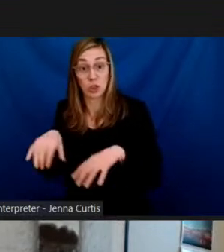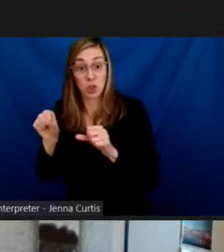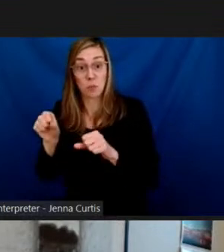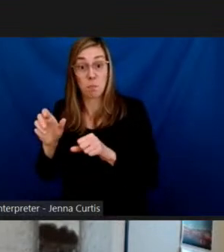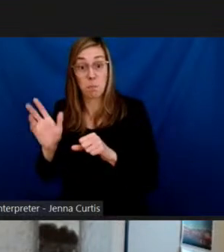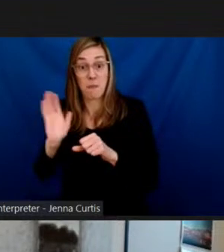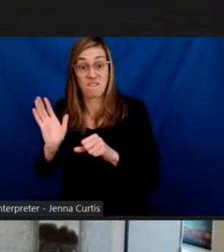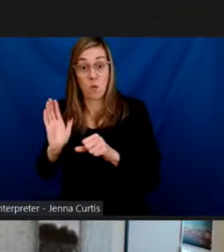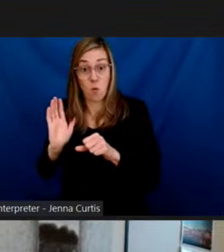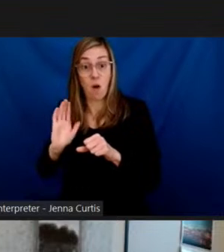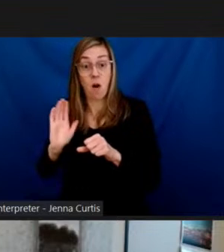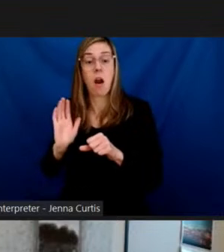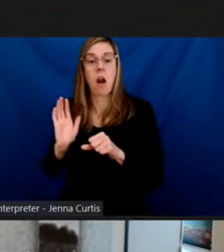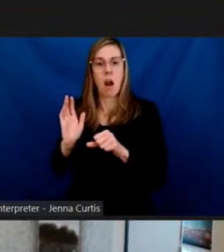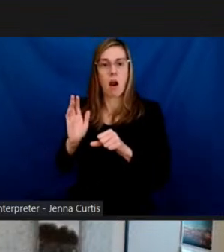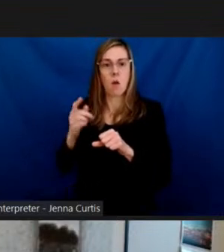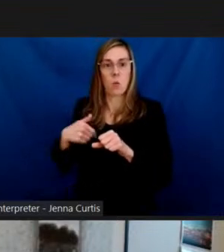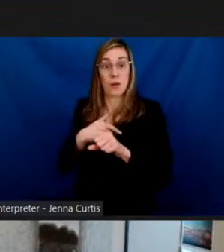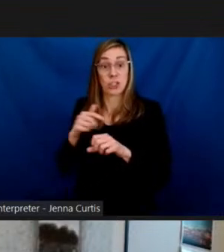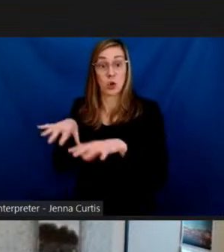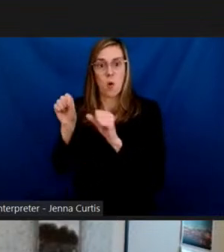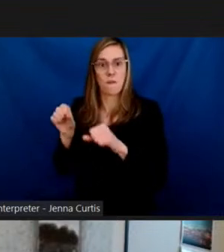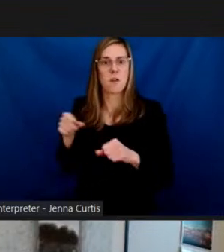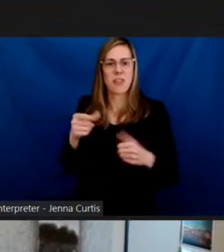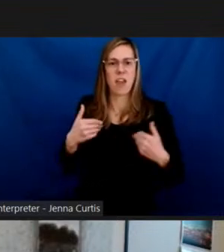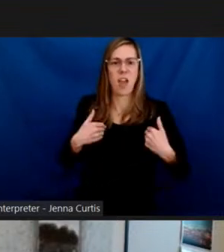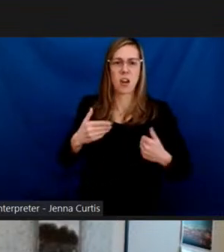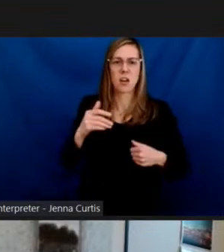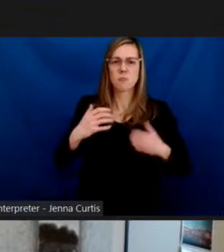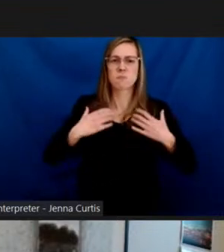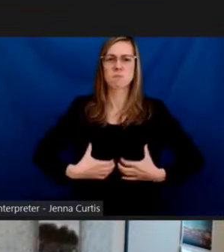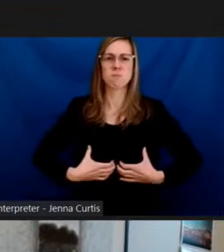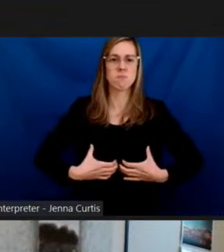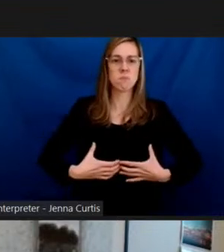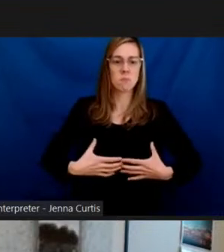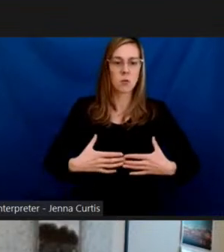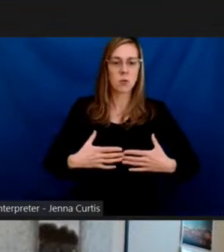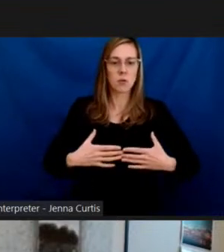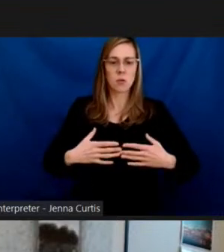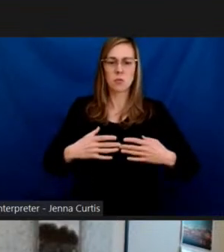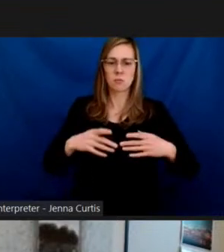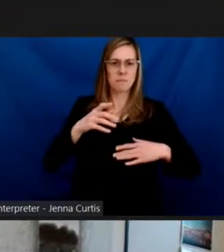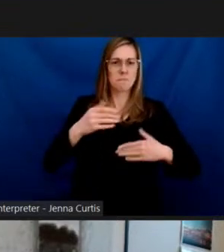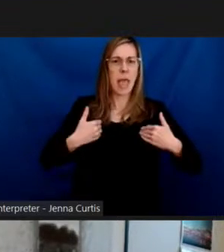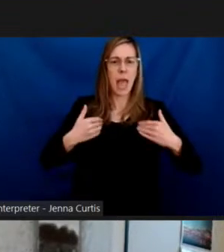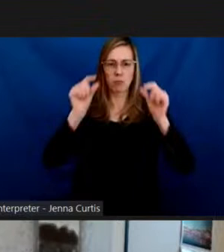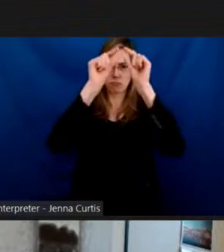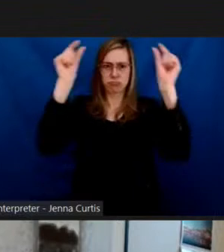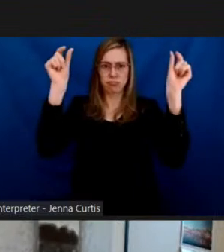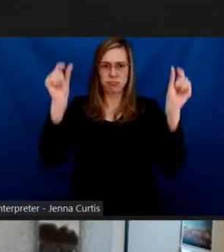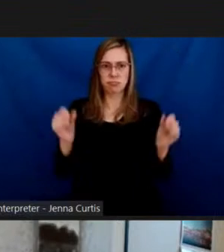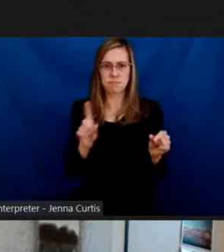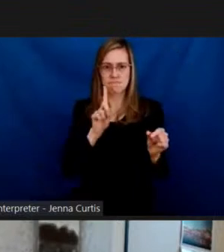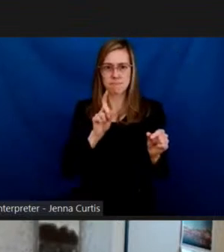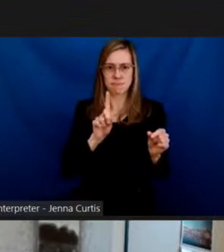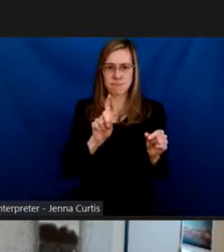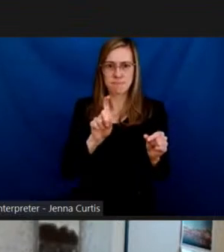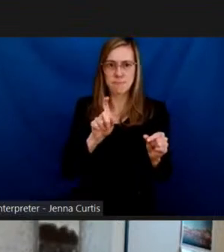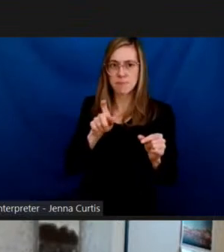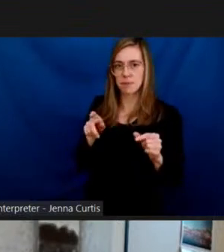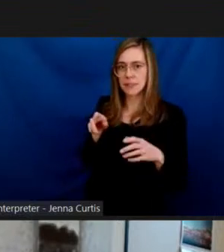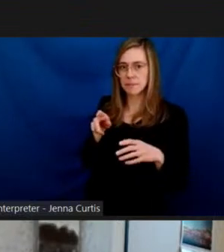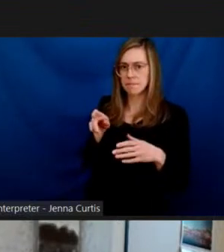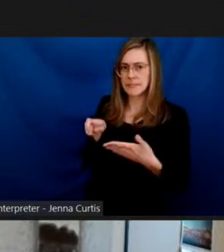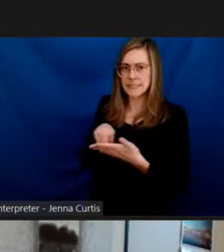had armed guards to provide kind of this appearance of safety. And when we went in, we